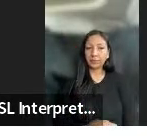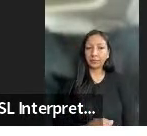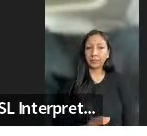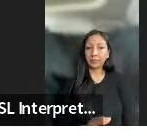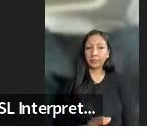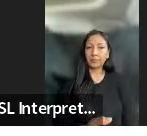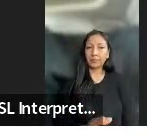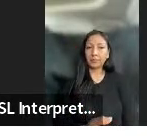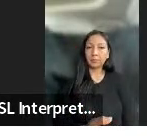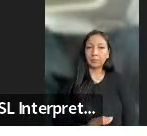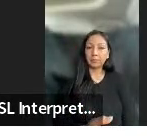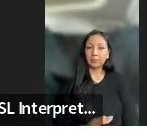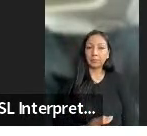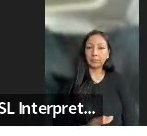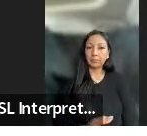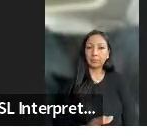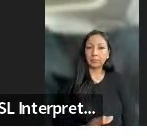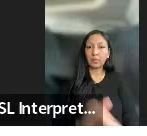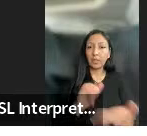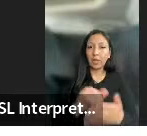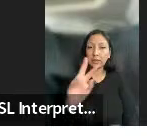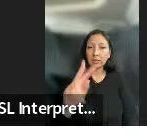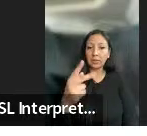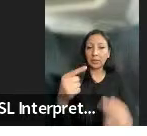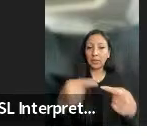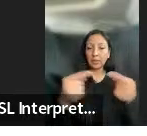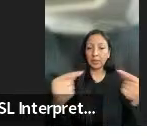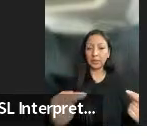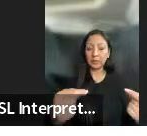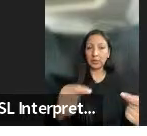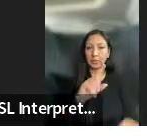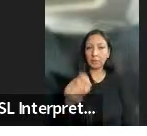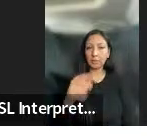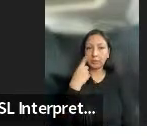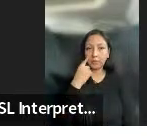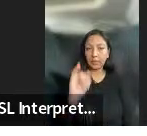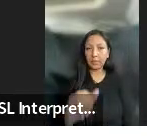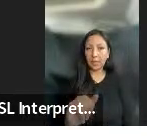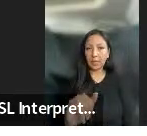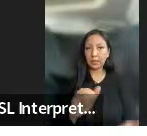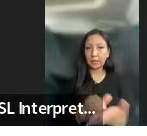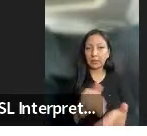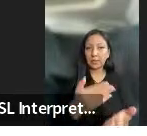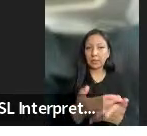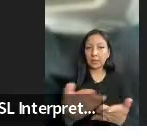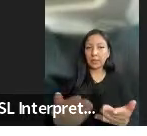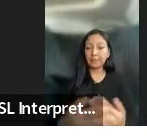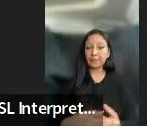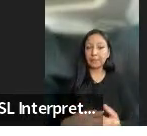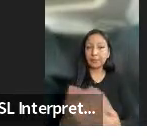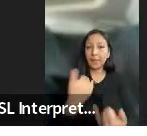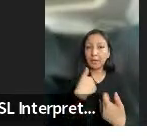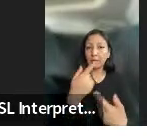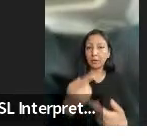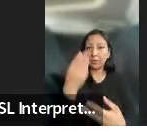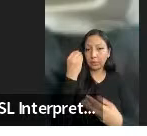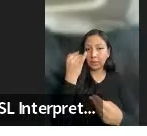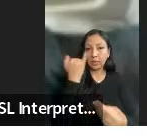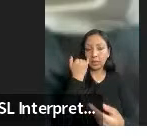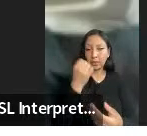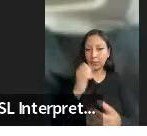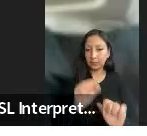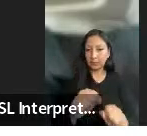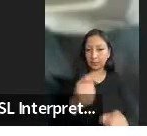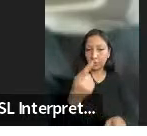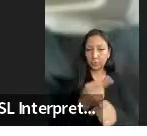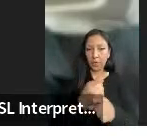Right. And I mean, the second adjacent question to that is have you considered whether it might be